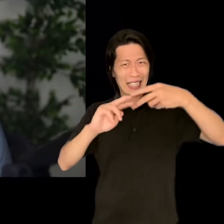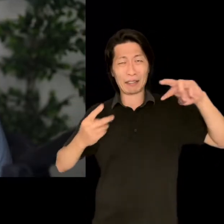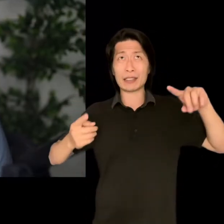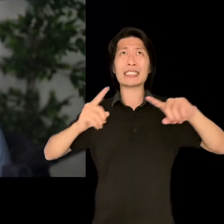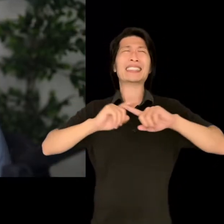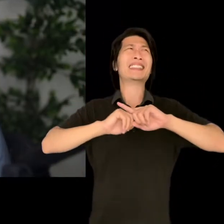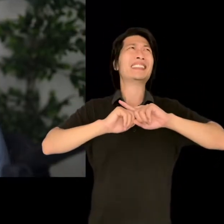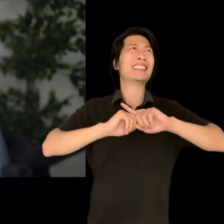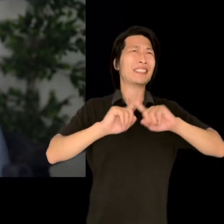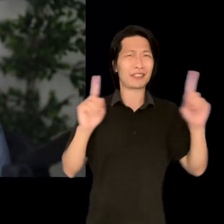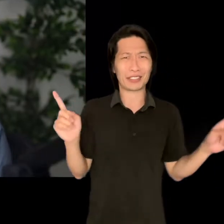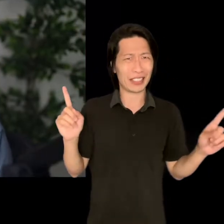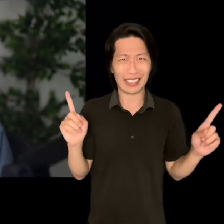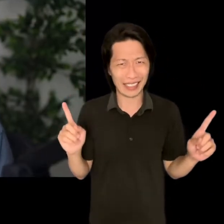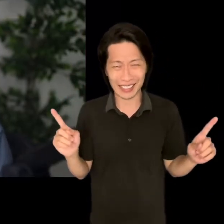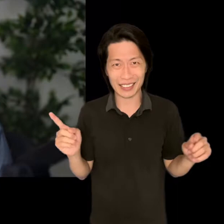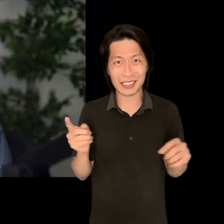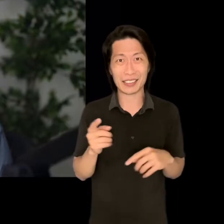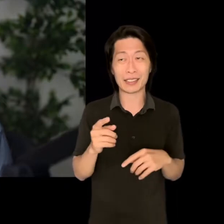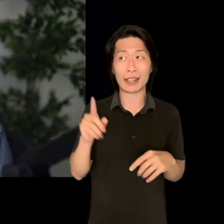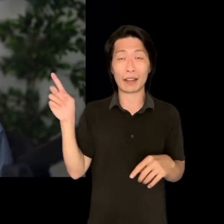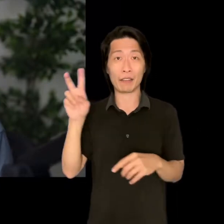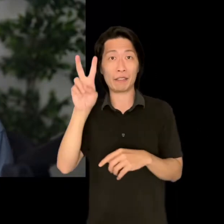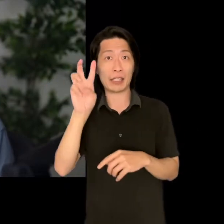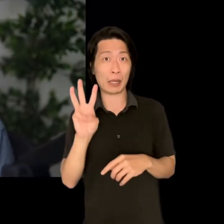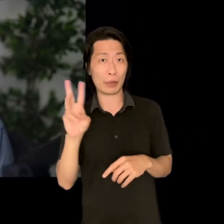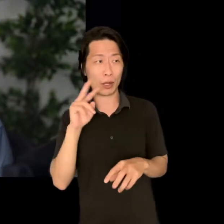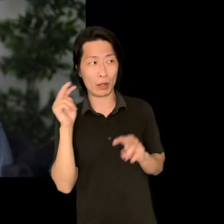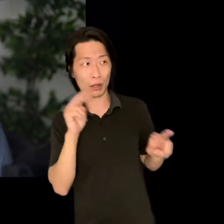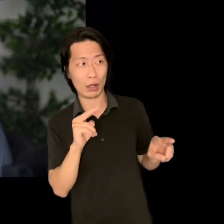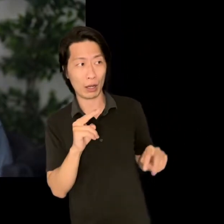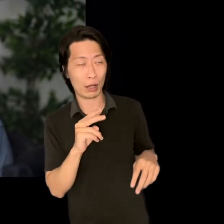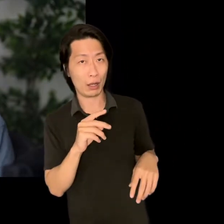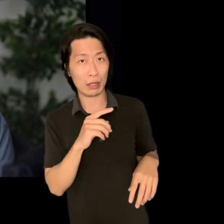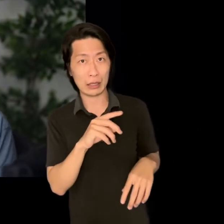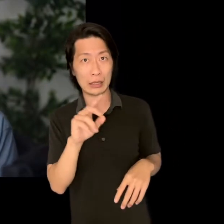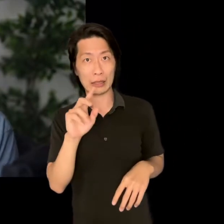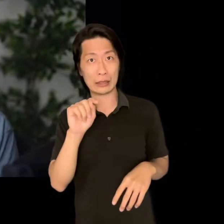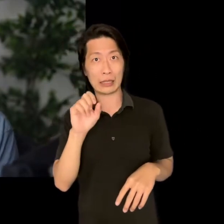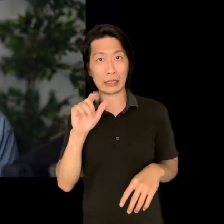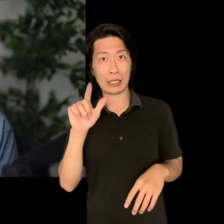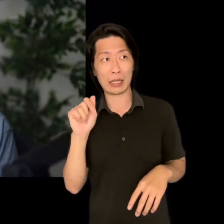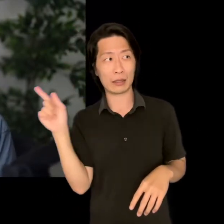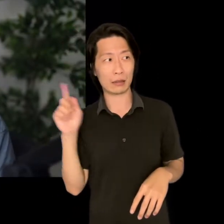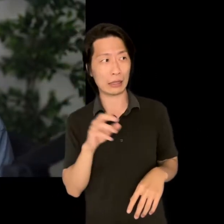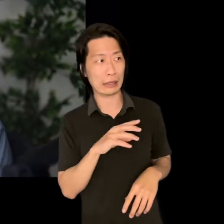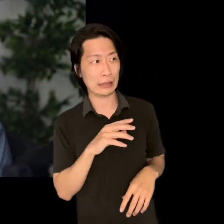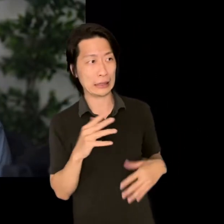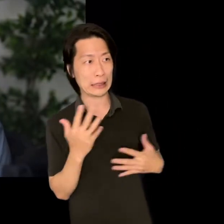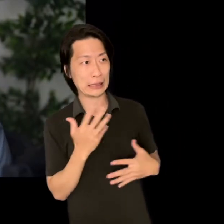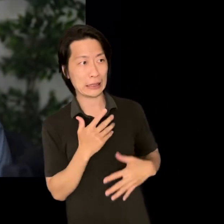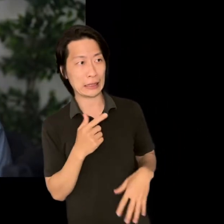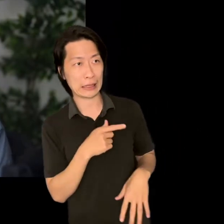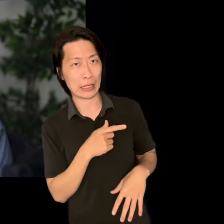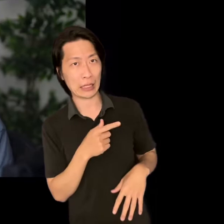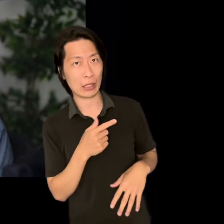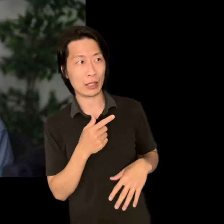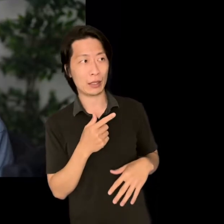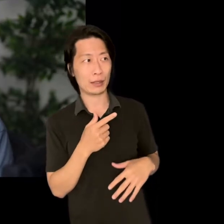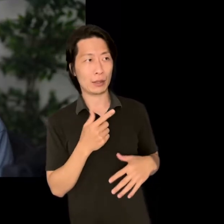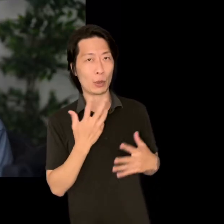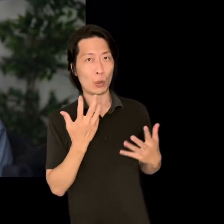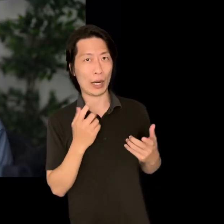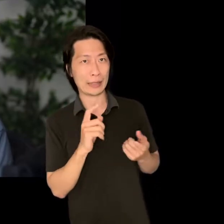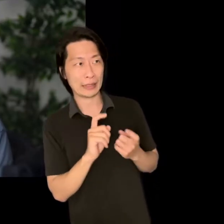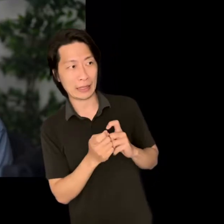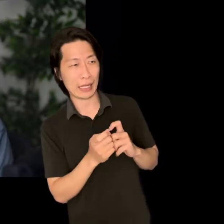Their DNA is from a completely different place. And now VW is looking at Tesla, is now scared of Tesla, and is threatened